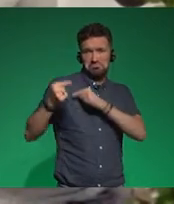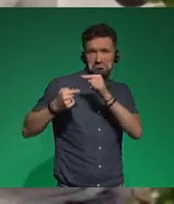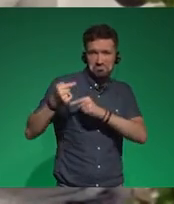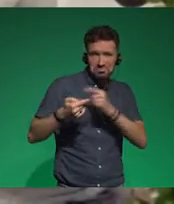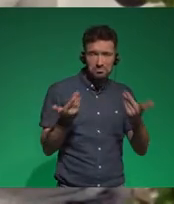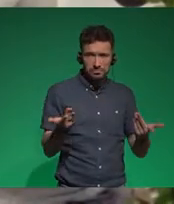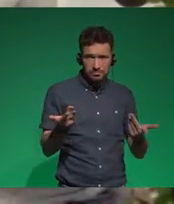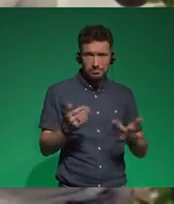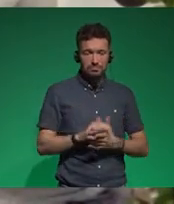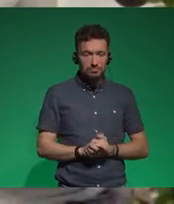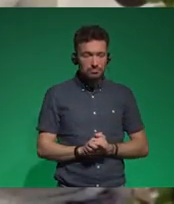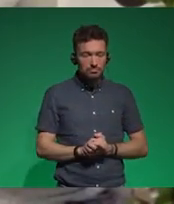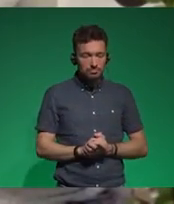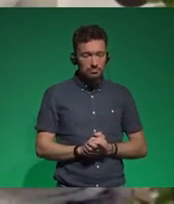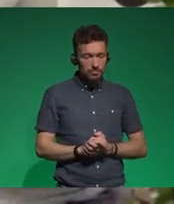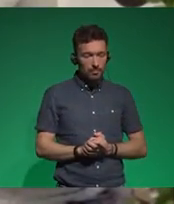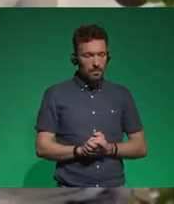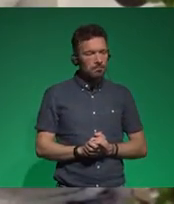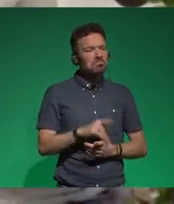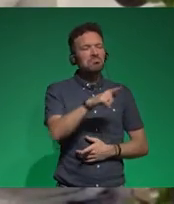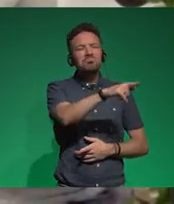and a lot of them relate to